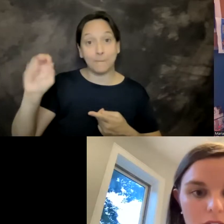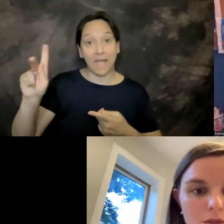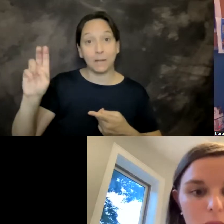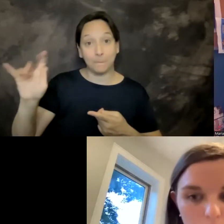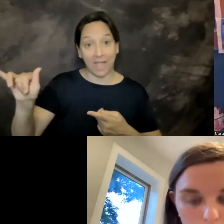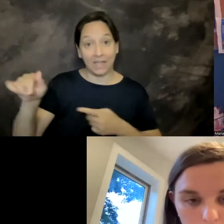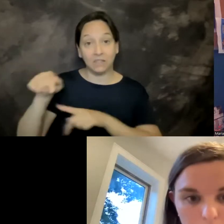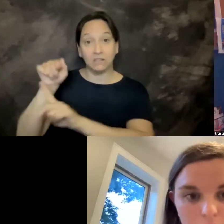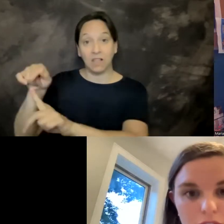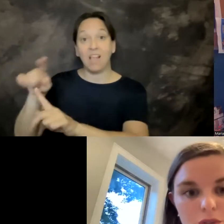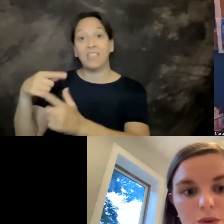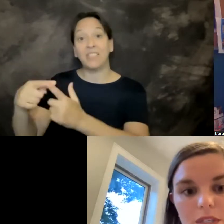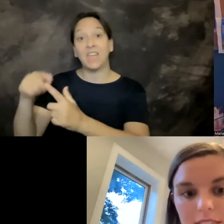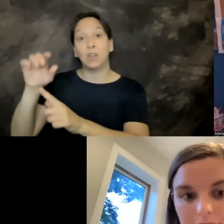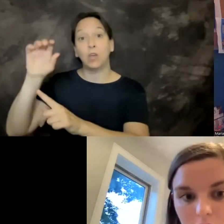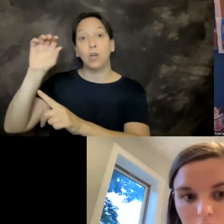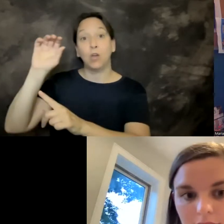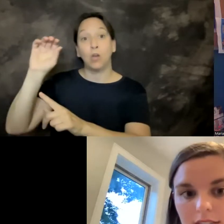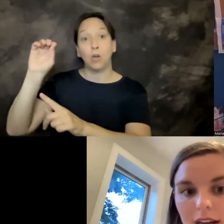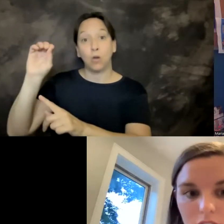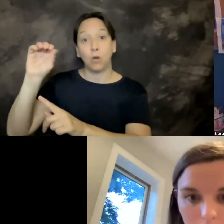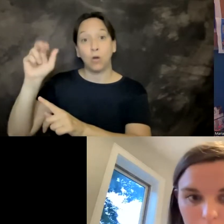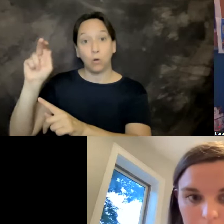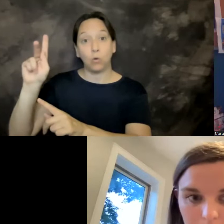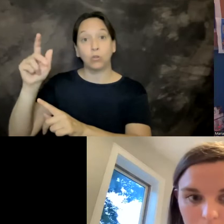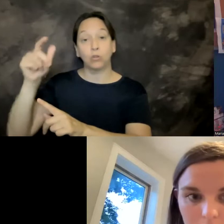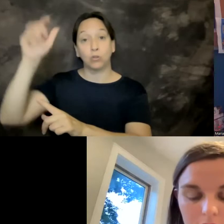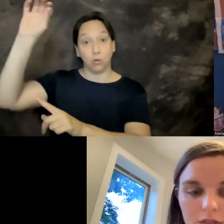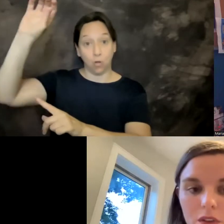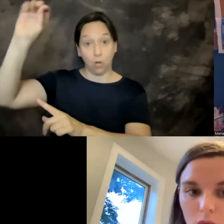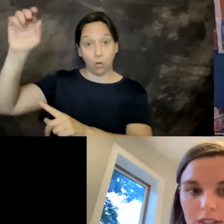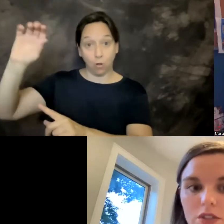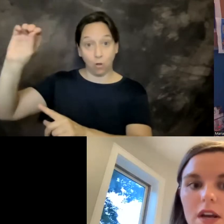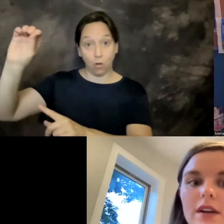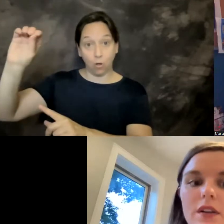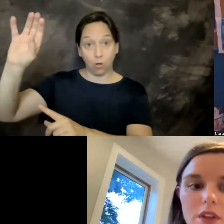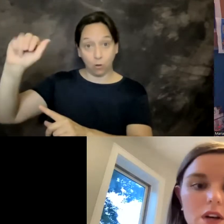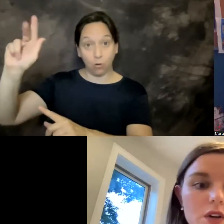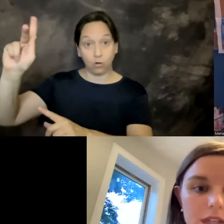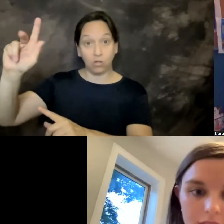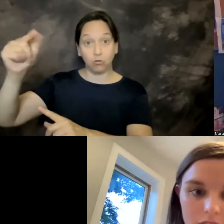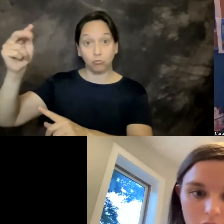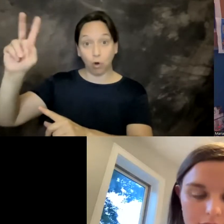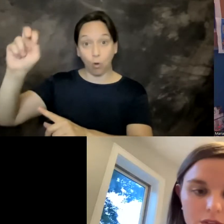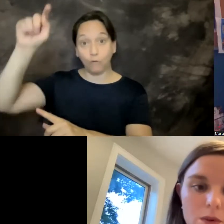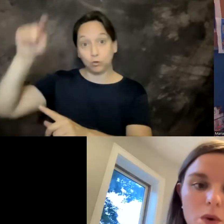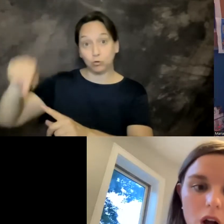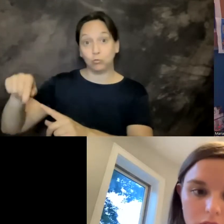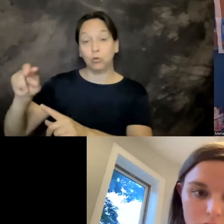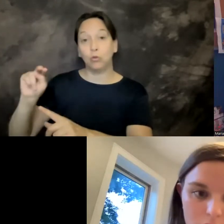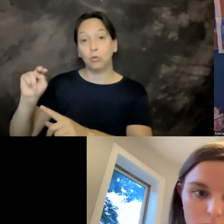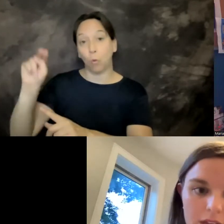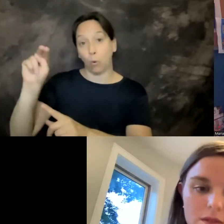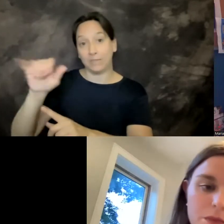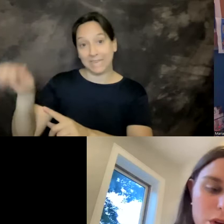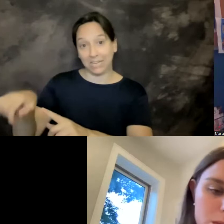will run from Oak Grove to State Street / Government Center for the Orange Line. The Green Line Shutdown loop will